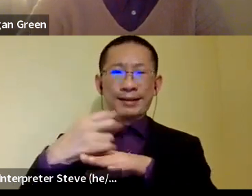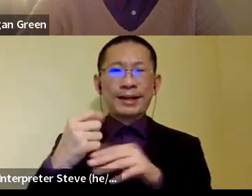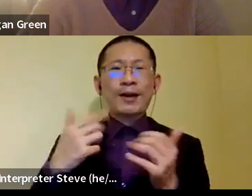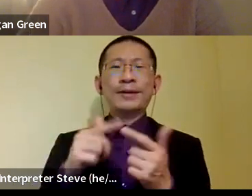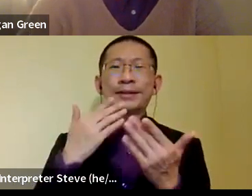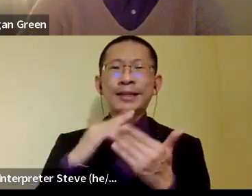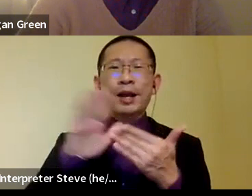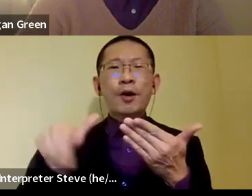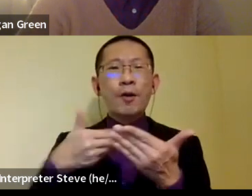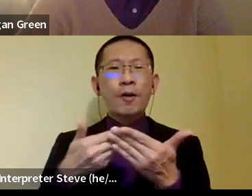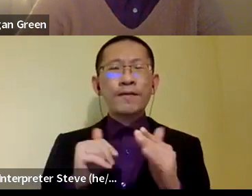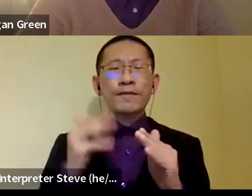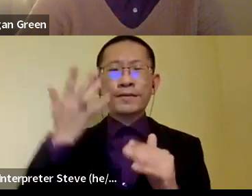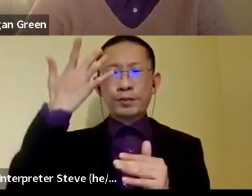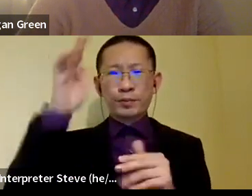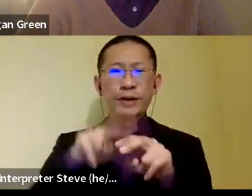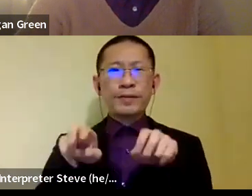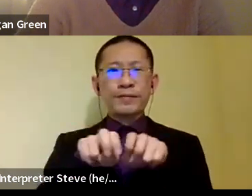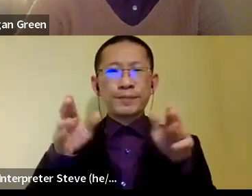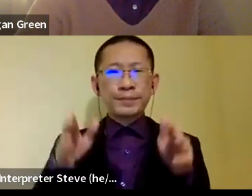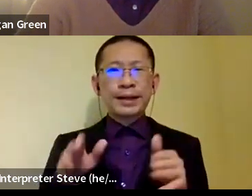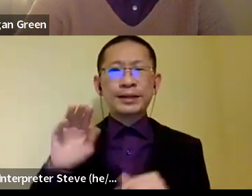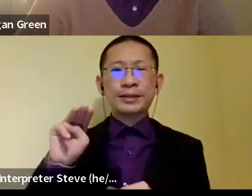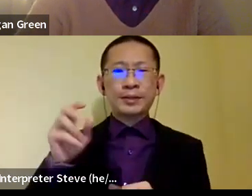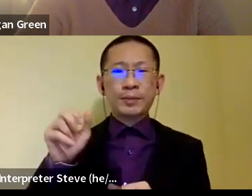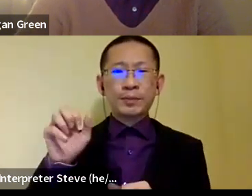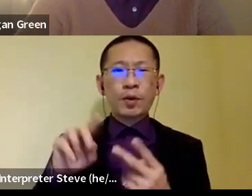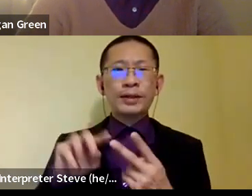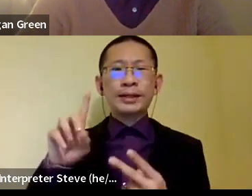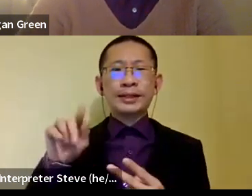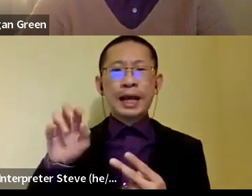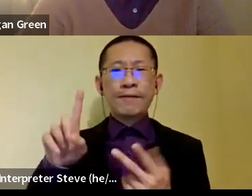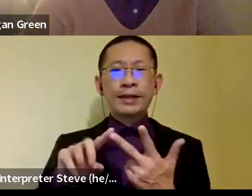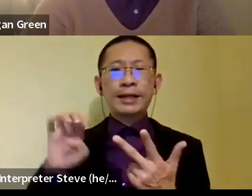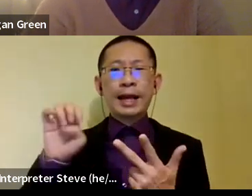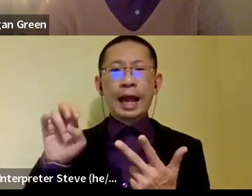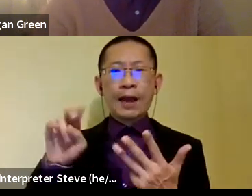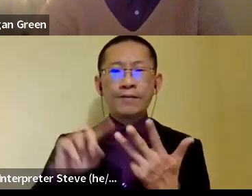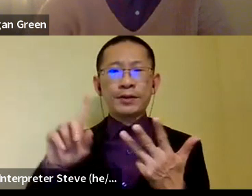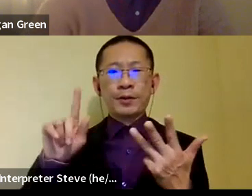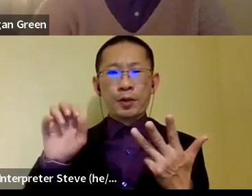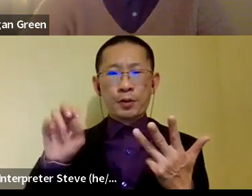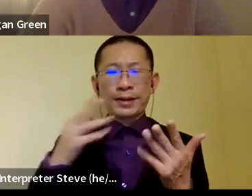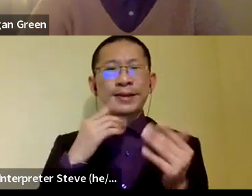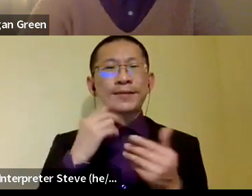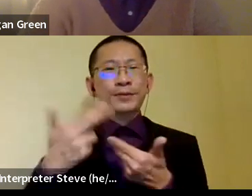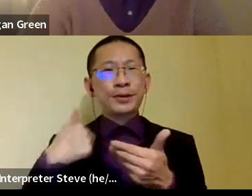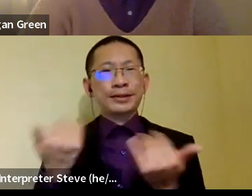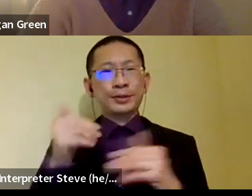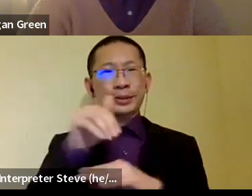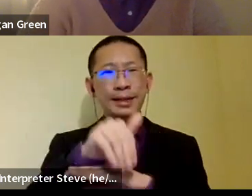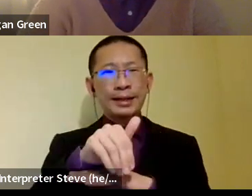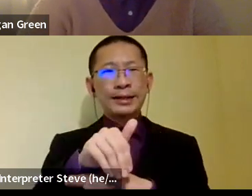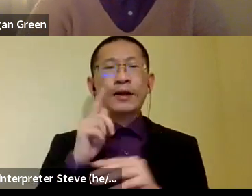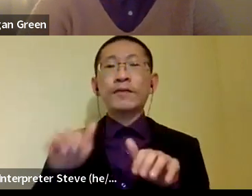thank all of our brilliant panelists, Morgan, David, Evren, Lauren. Thank you so much for being with us tonight.